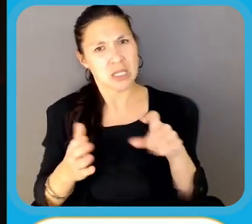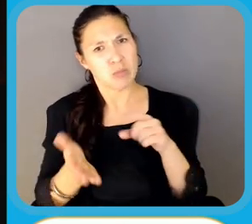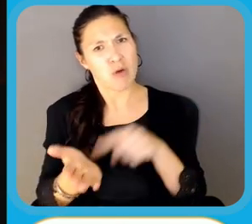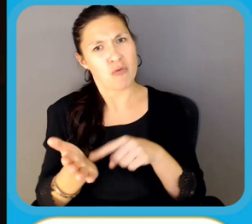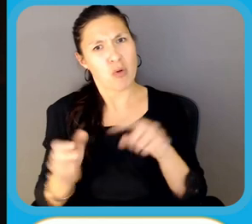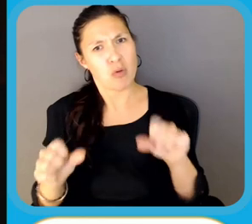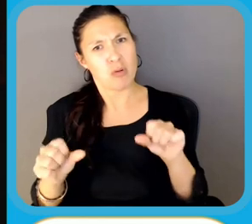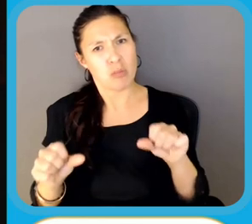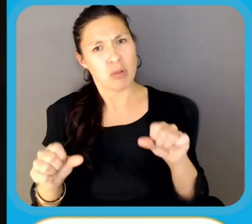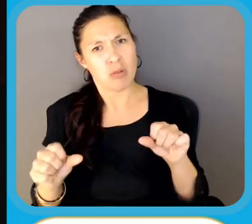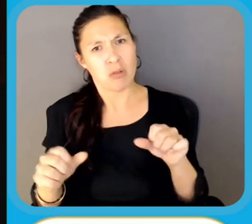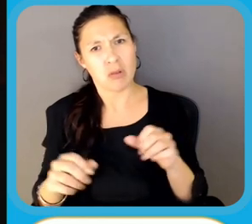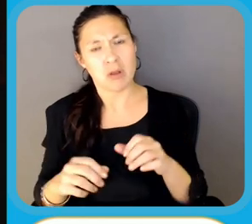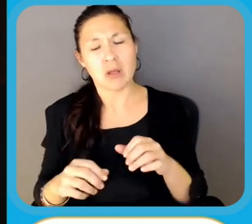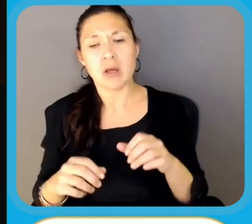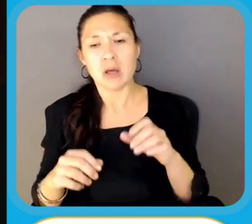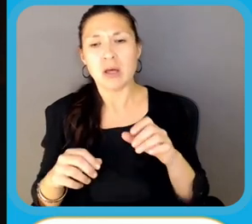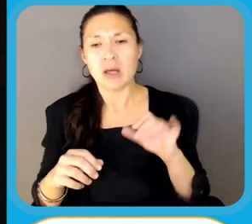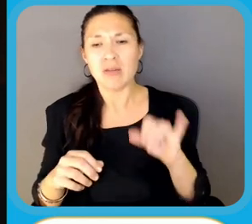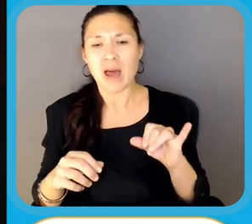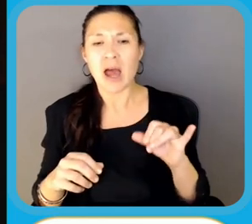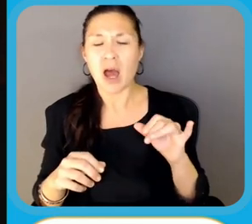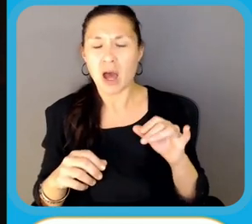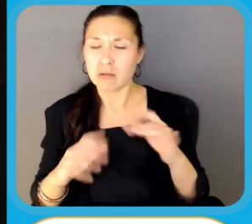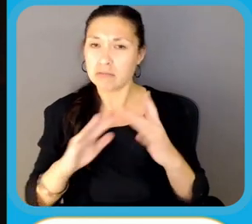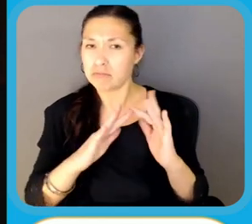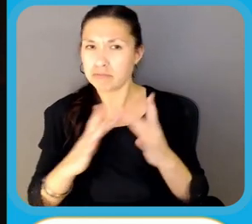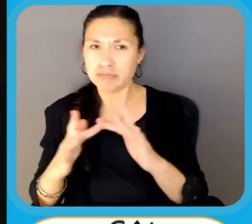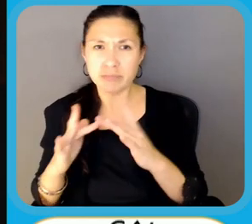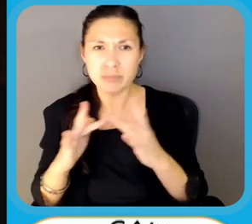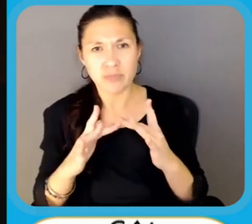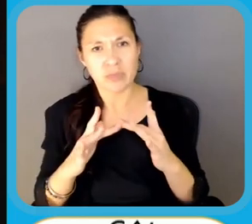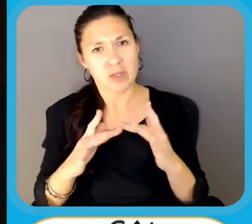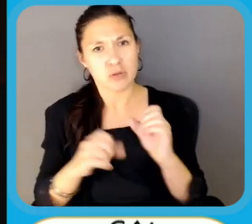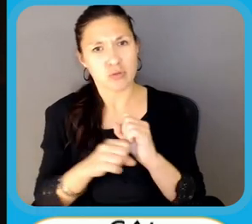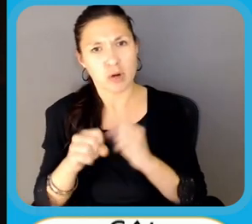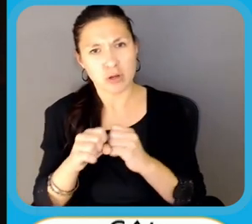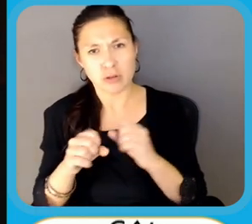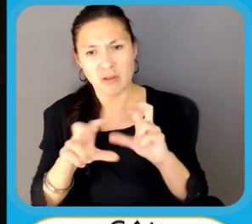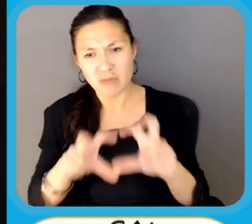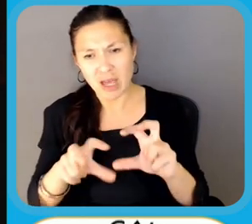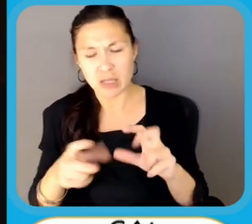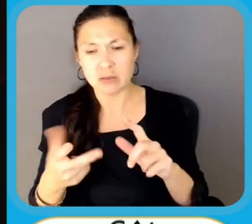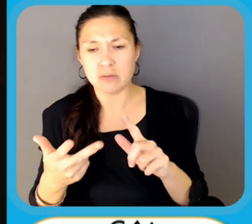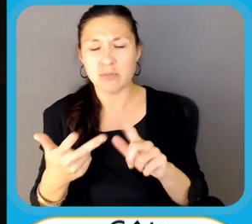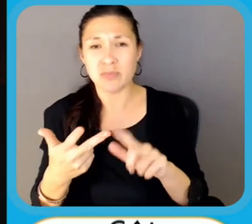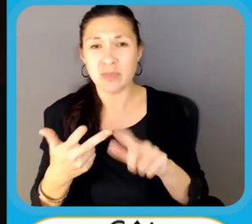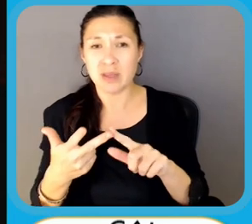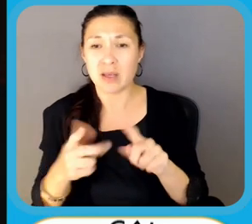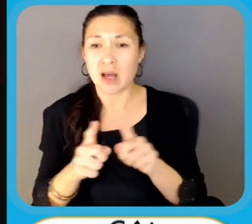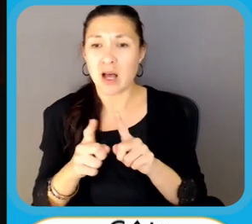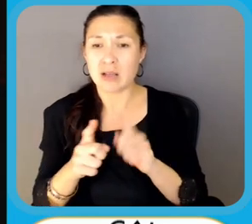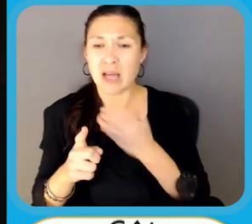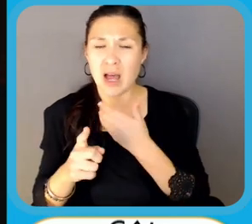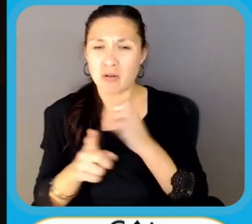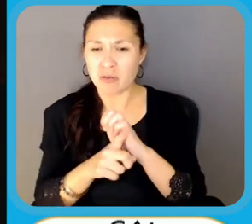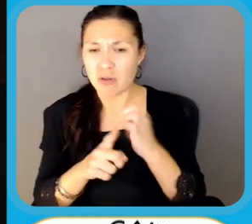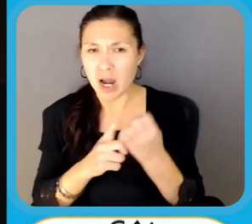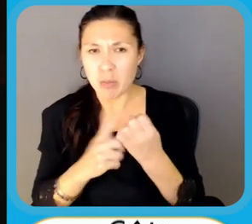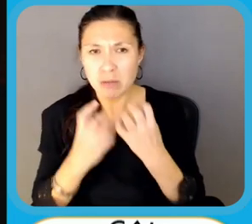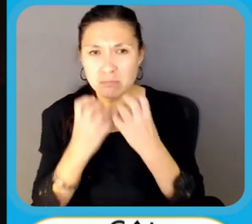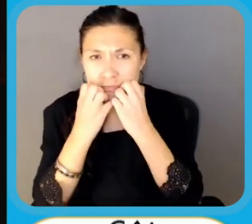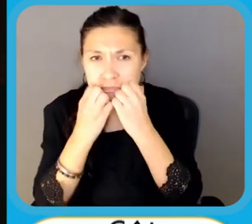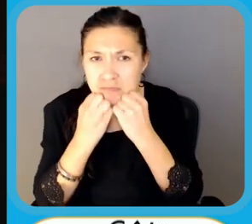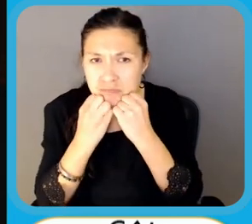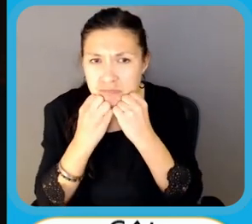broadband infrastructure. We believe that our environment is precious and should be protected, and so